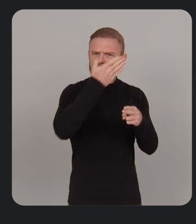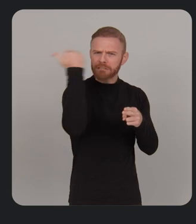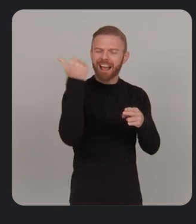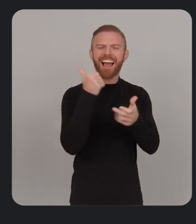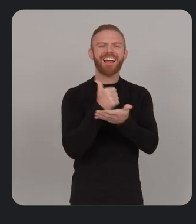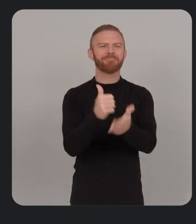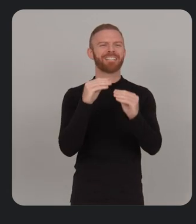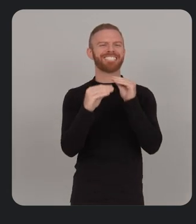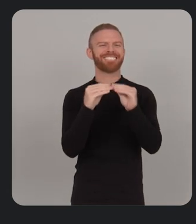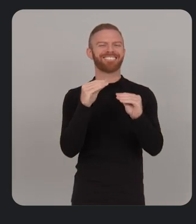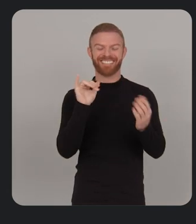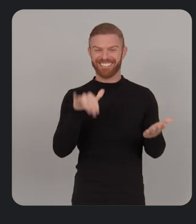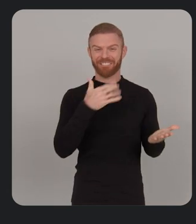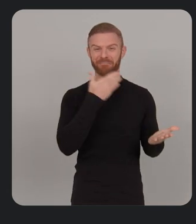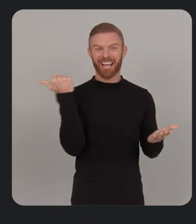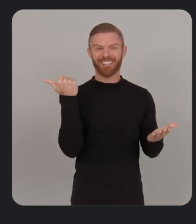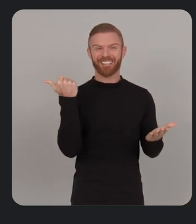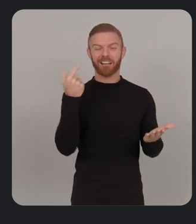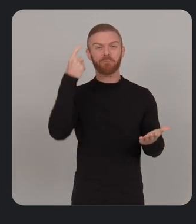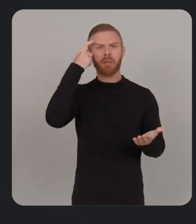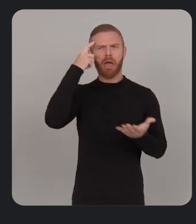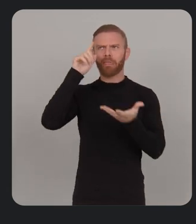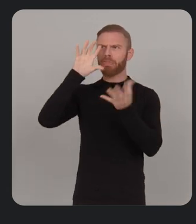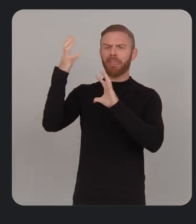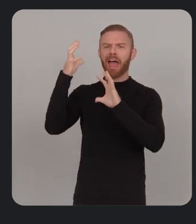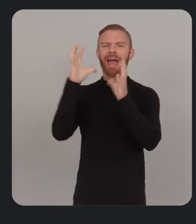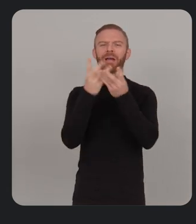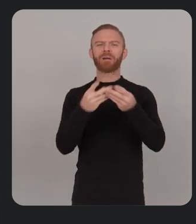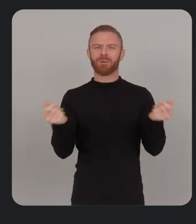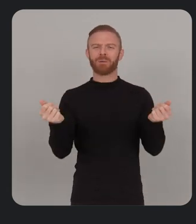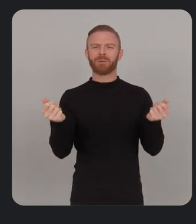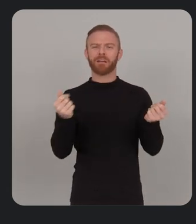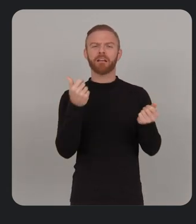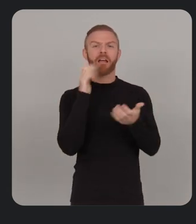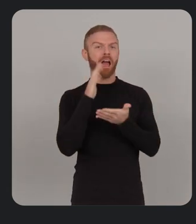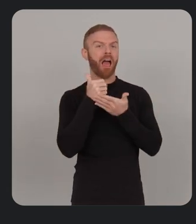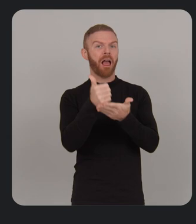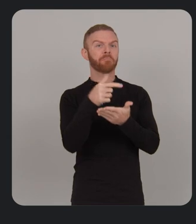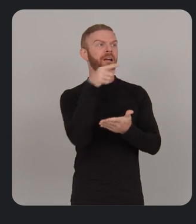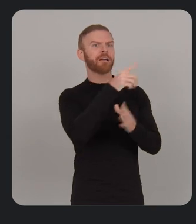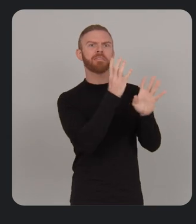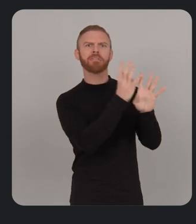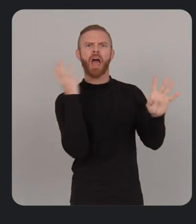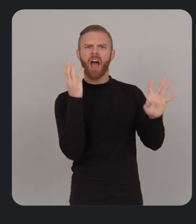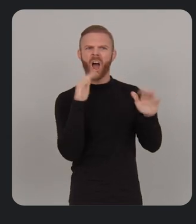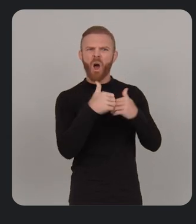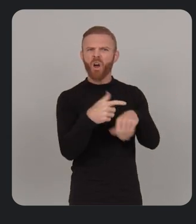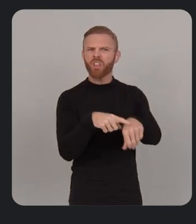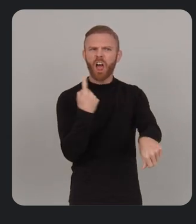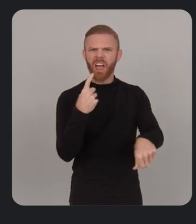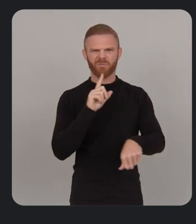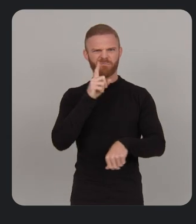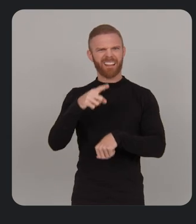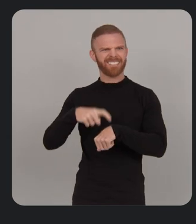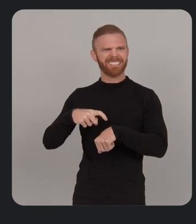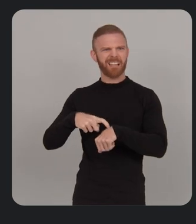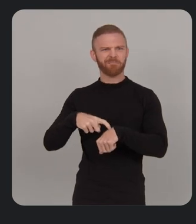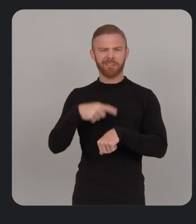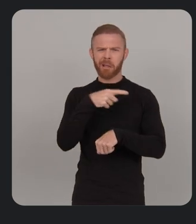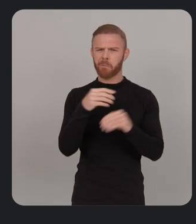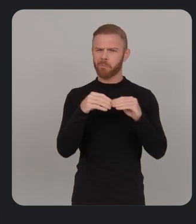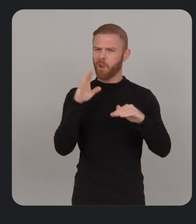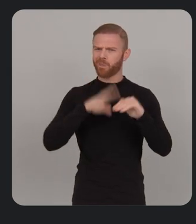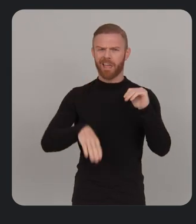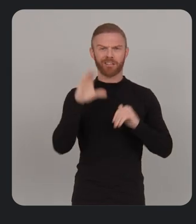That's better. It's a brain-un-teaser that will tell you the length of the line in real time. You know, it's way